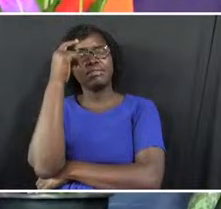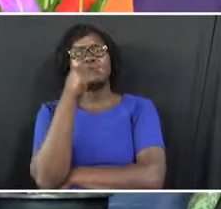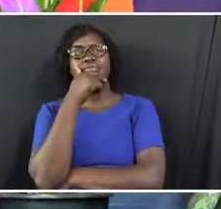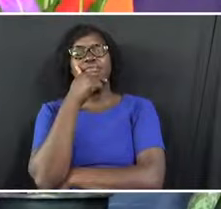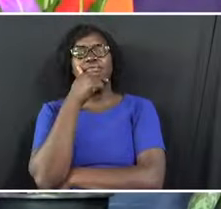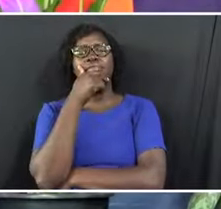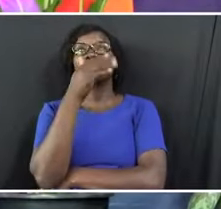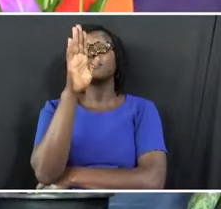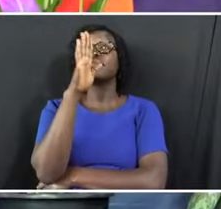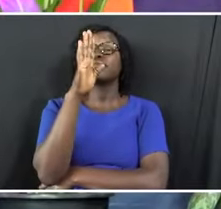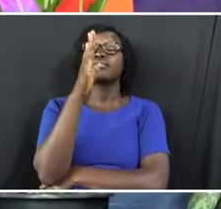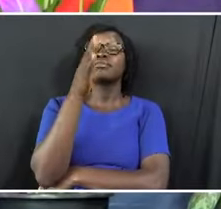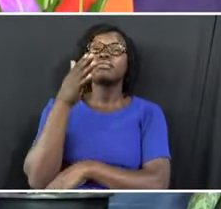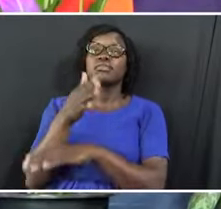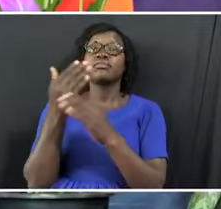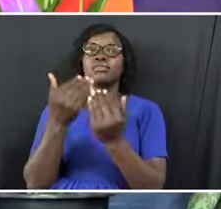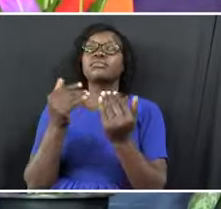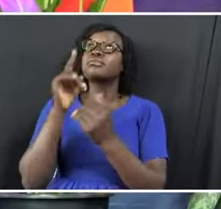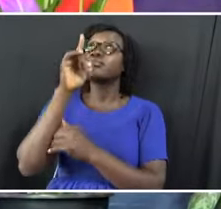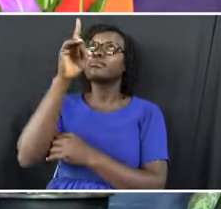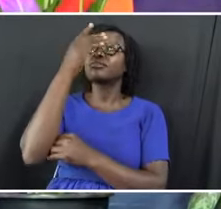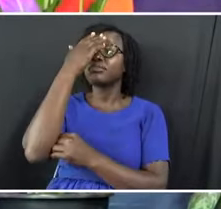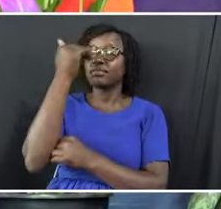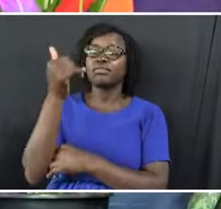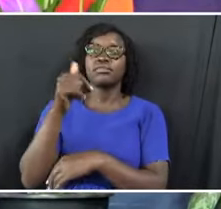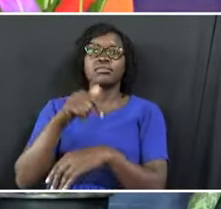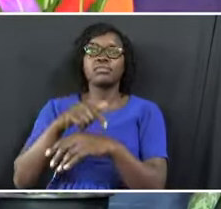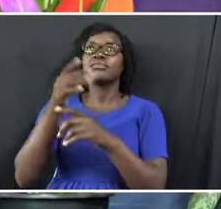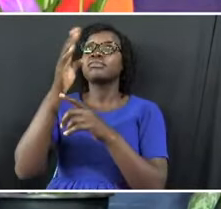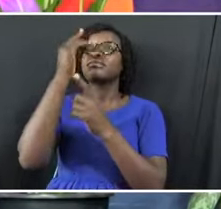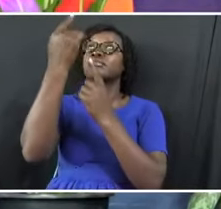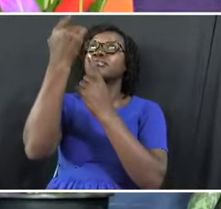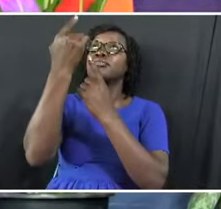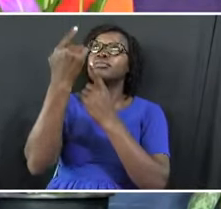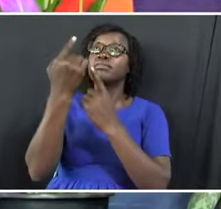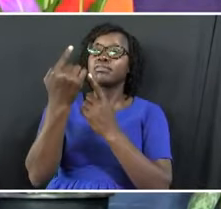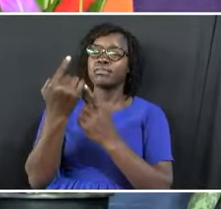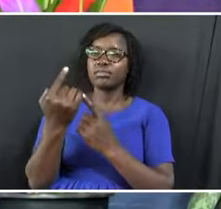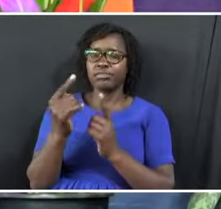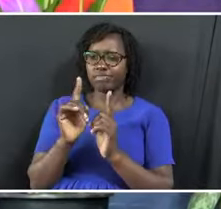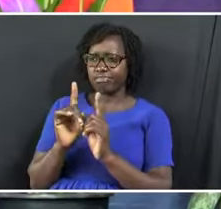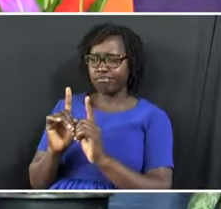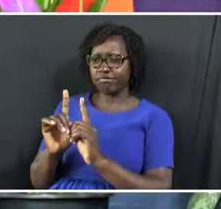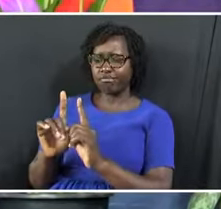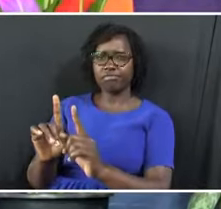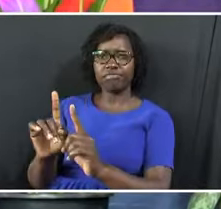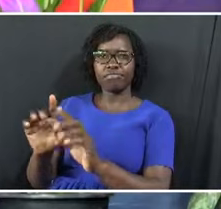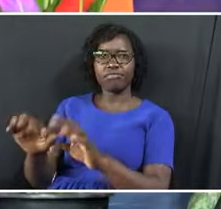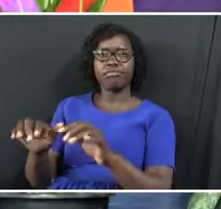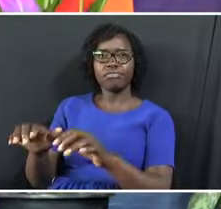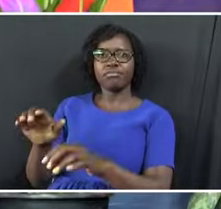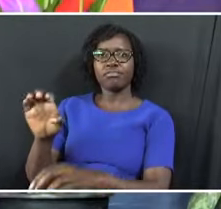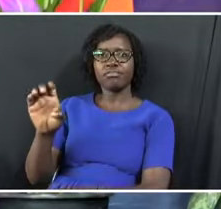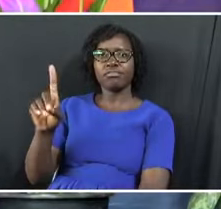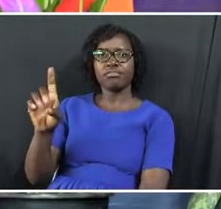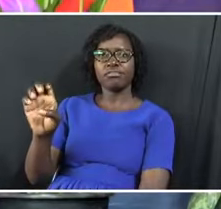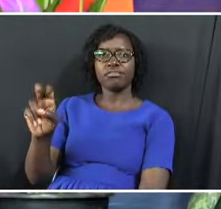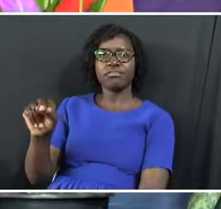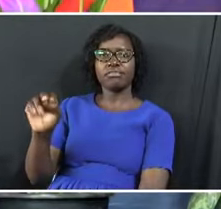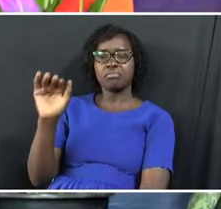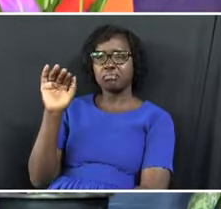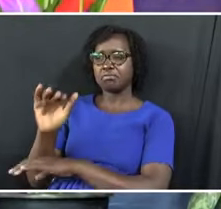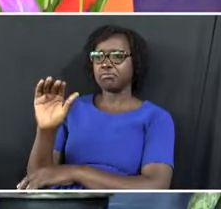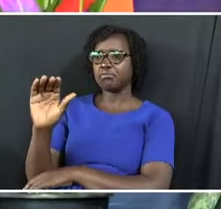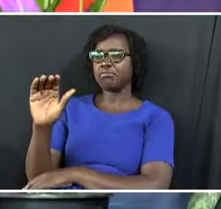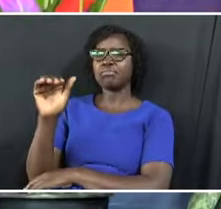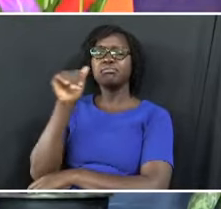his children. Because also when God came in the Garden of Eden, the same question he asked Adam, where are you?